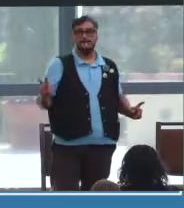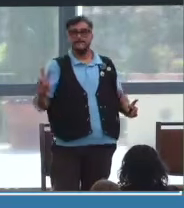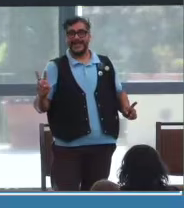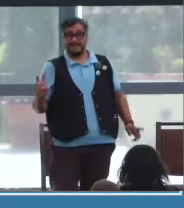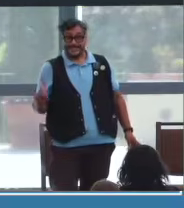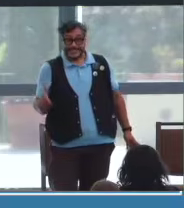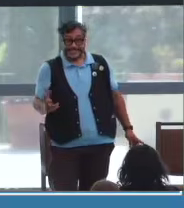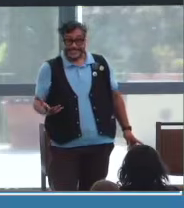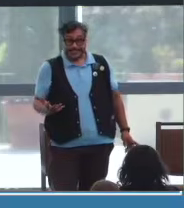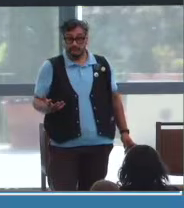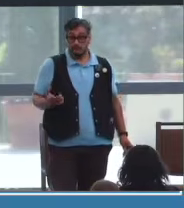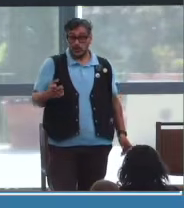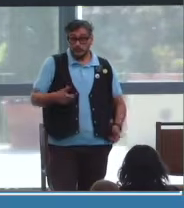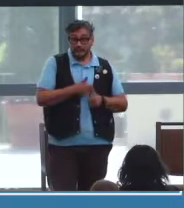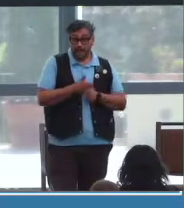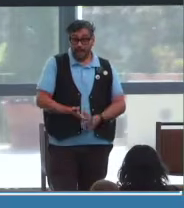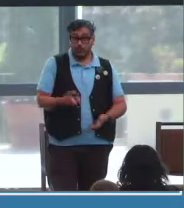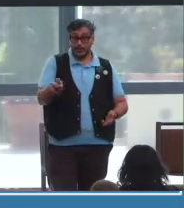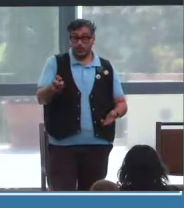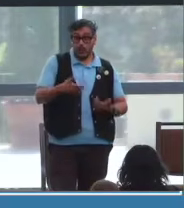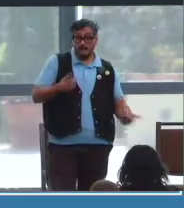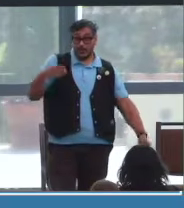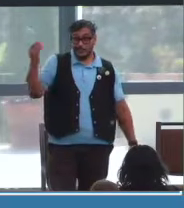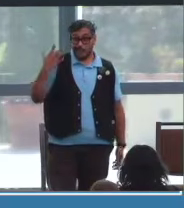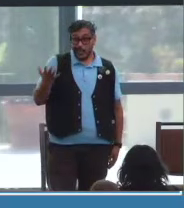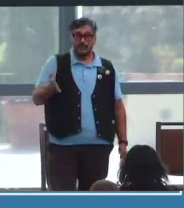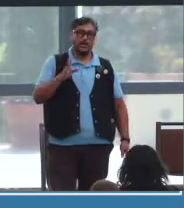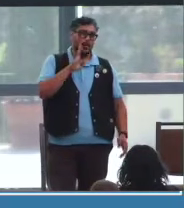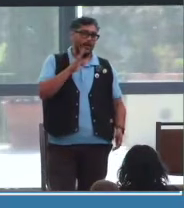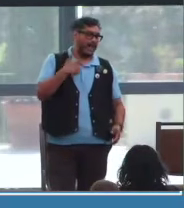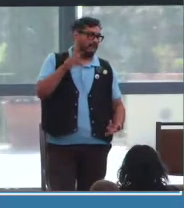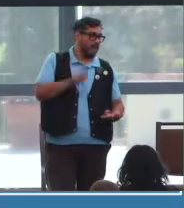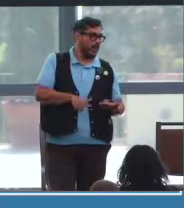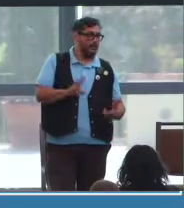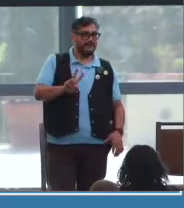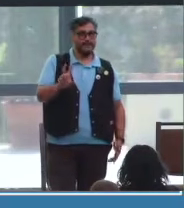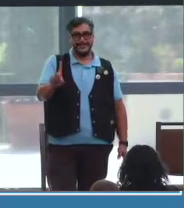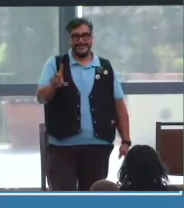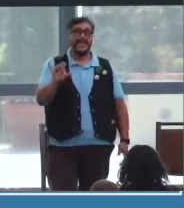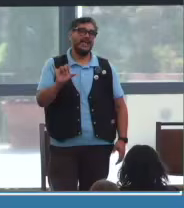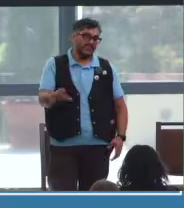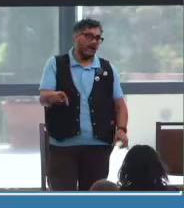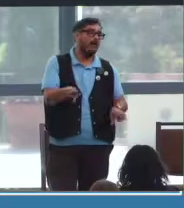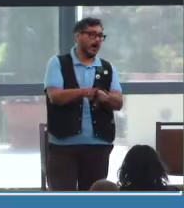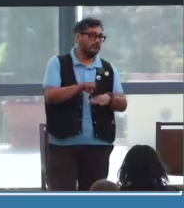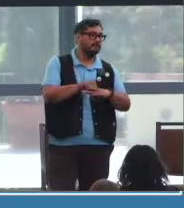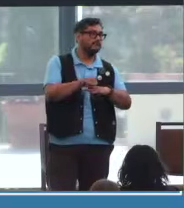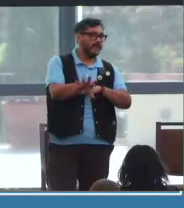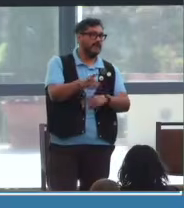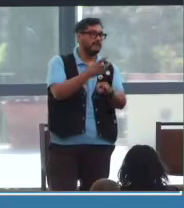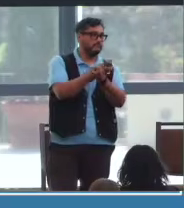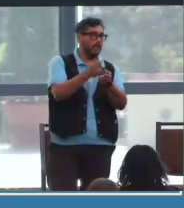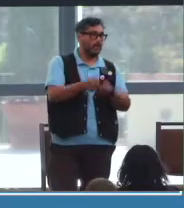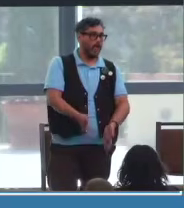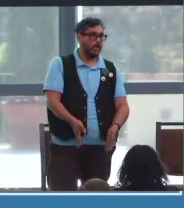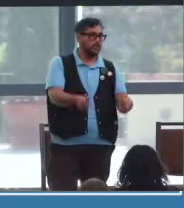you're doing what I tell you and staying out of the sun, you also have lower levels of vitamin D, which can lead to bone loss. So lots and lots of